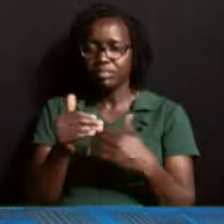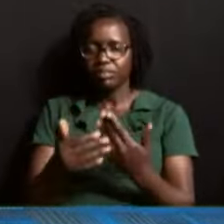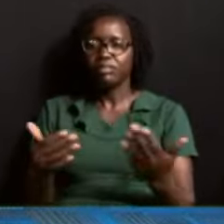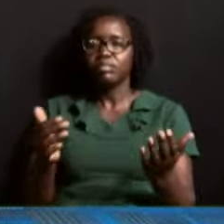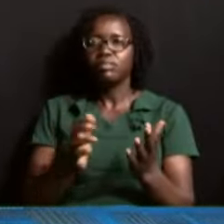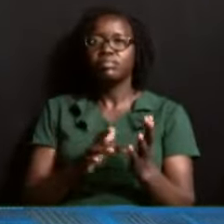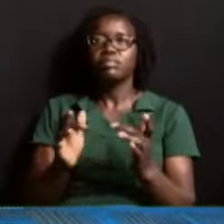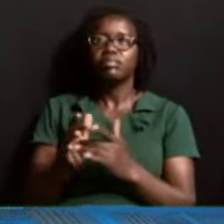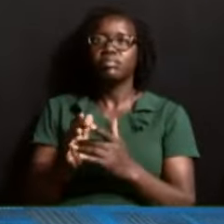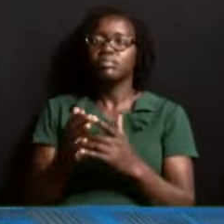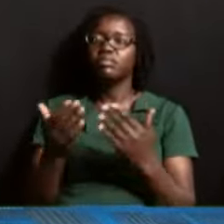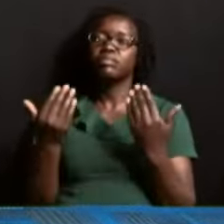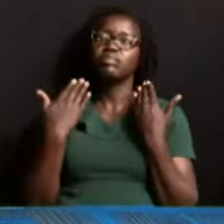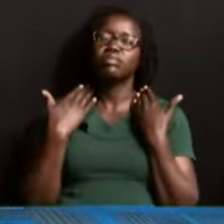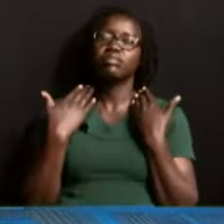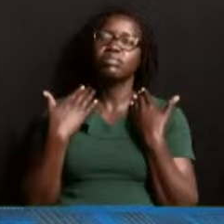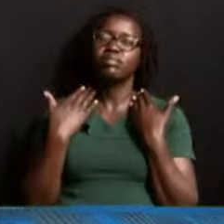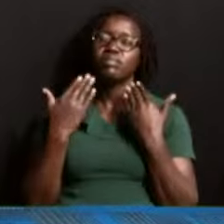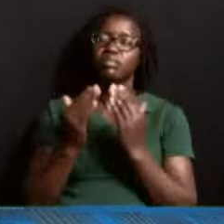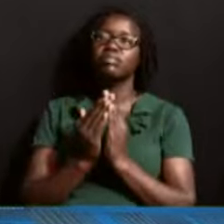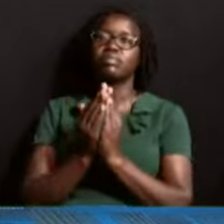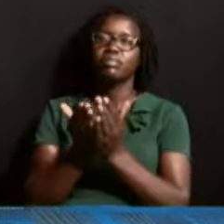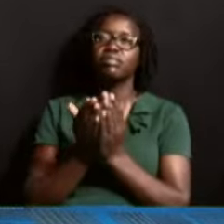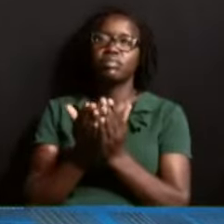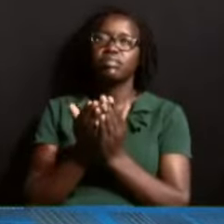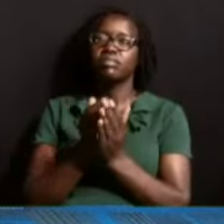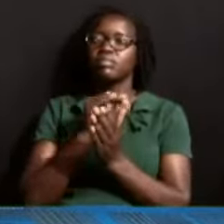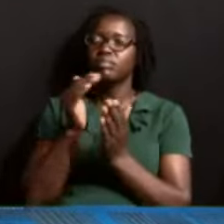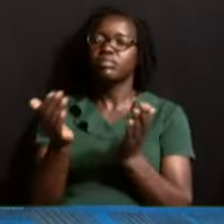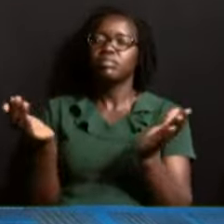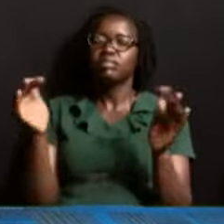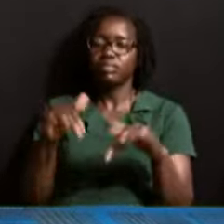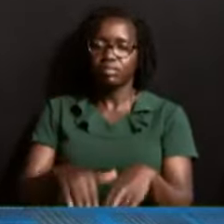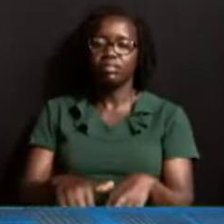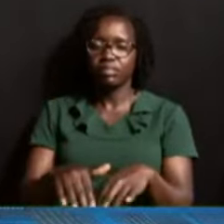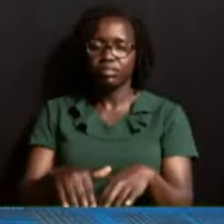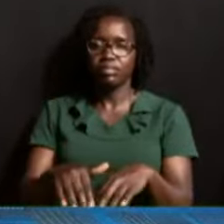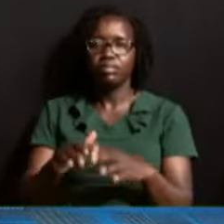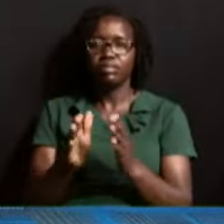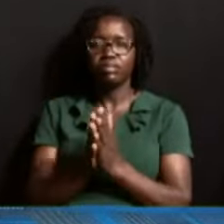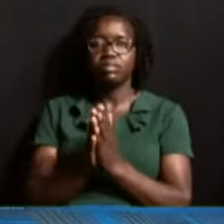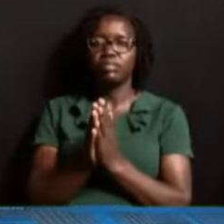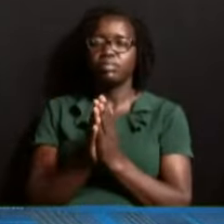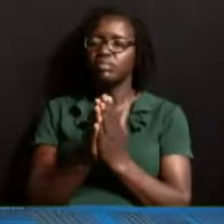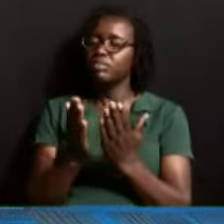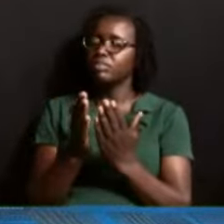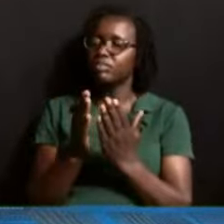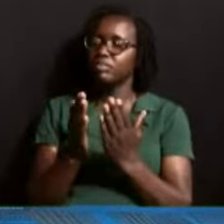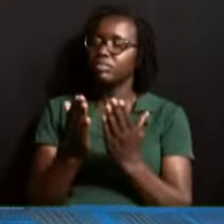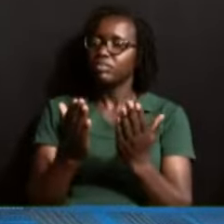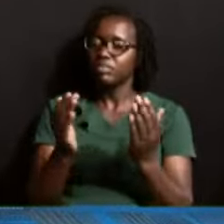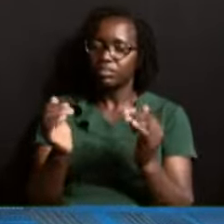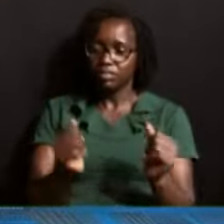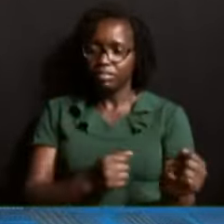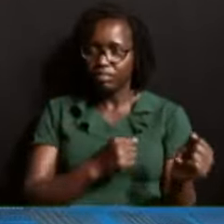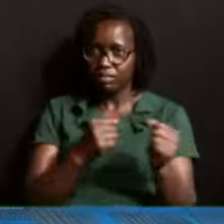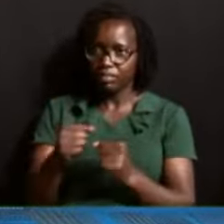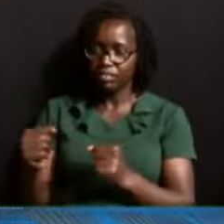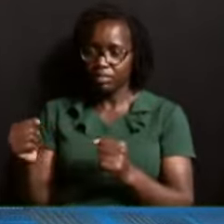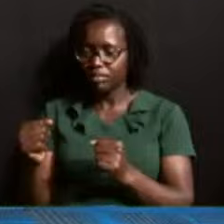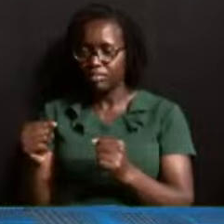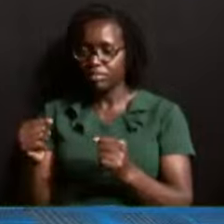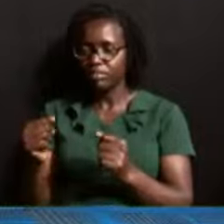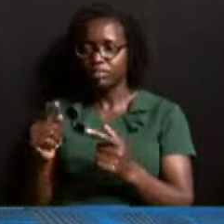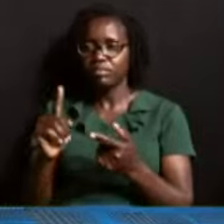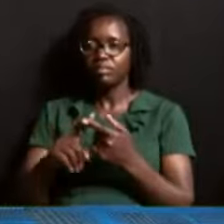is asleep. That boat would not have sunk. It would have sailed all the way. And what a miracle